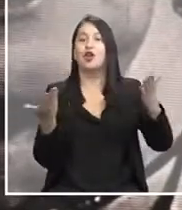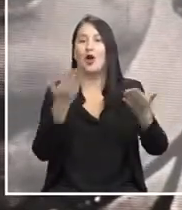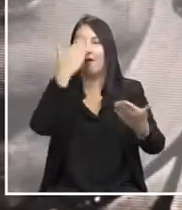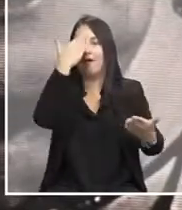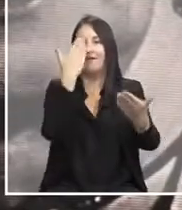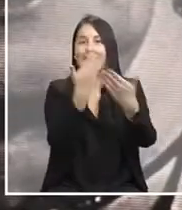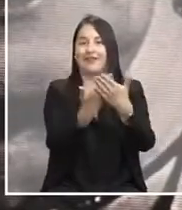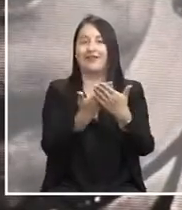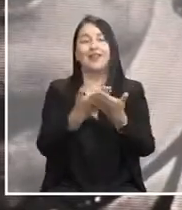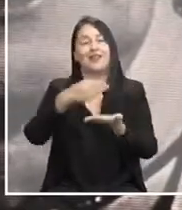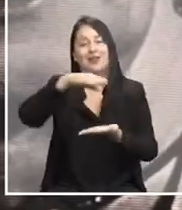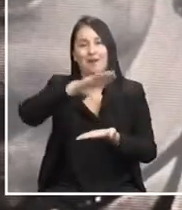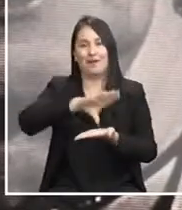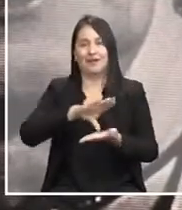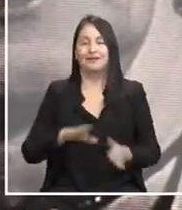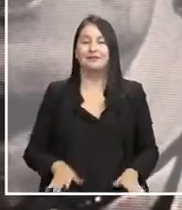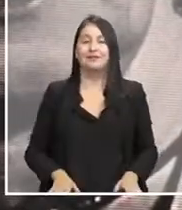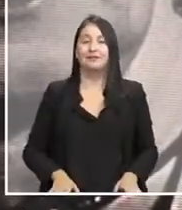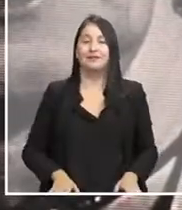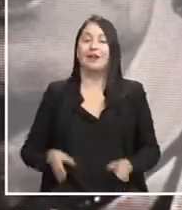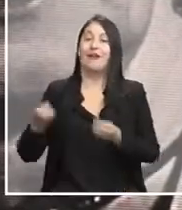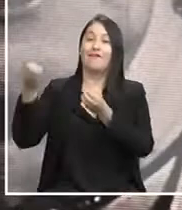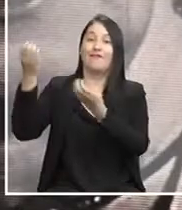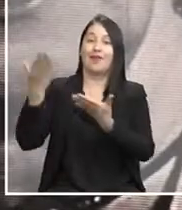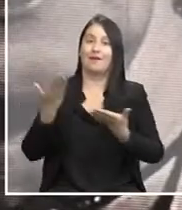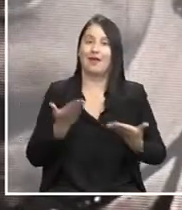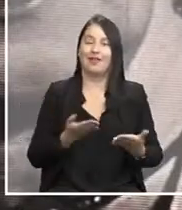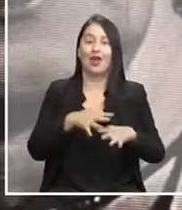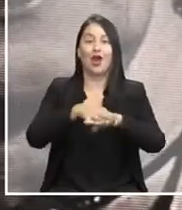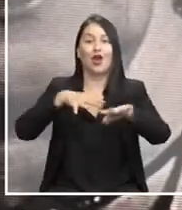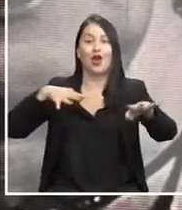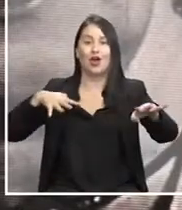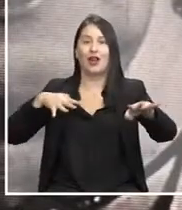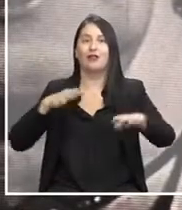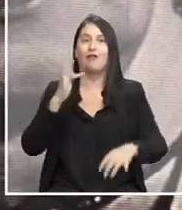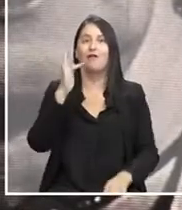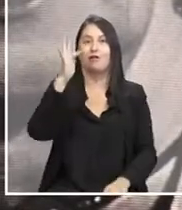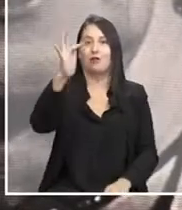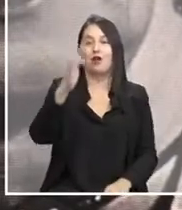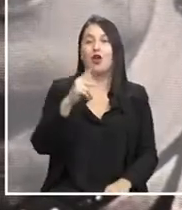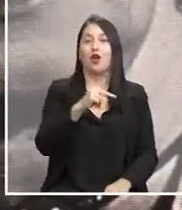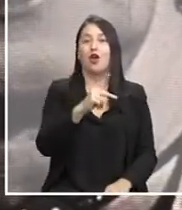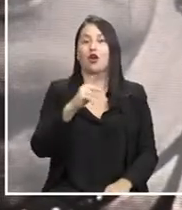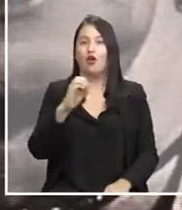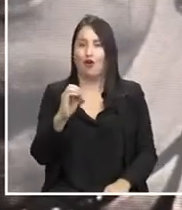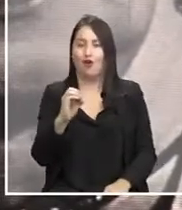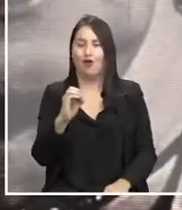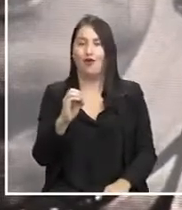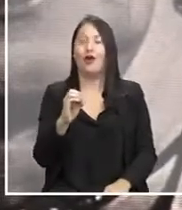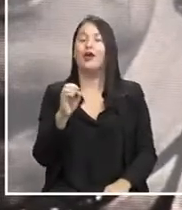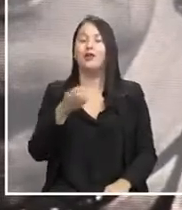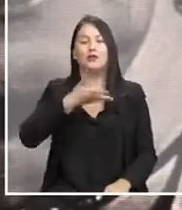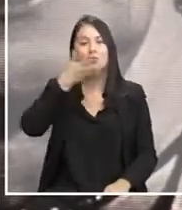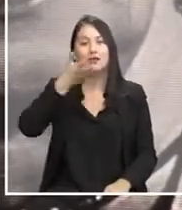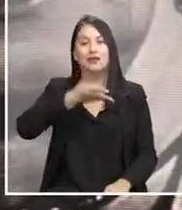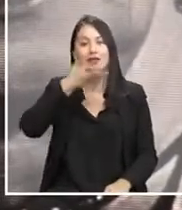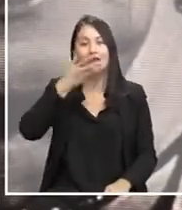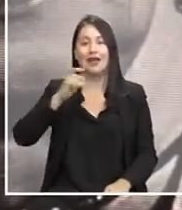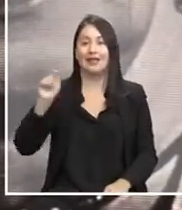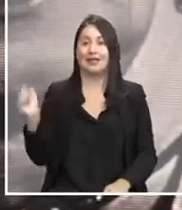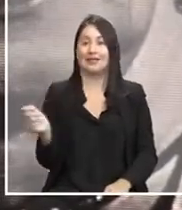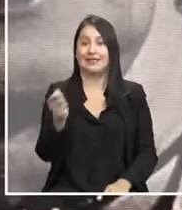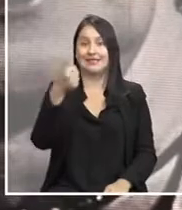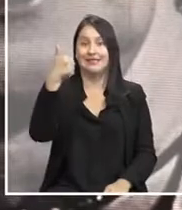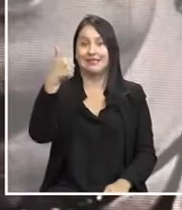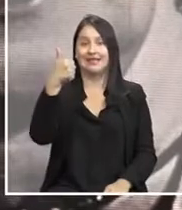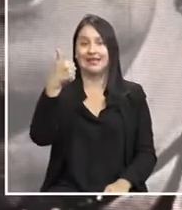a nivel de país. Damos la bienvenida en Congreso Futuro 2022 a Co Barrett con su charla La Sexta es